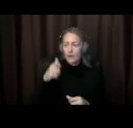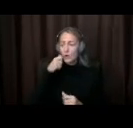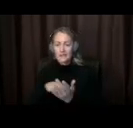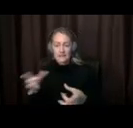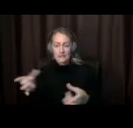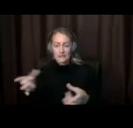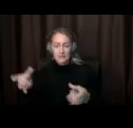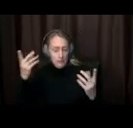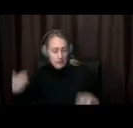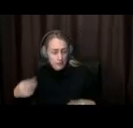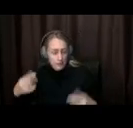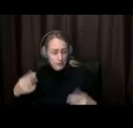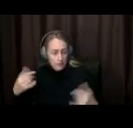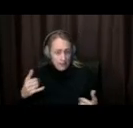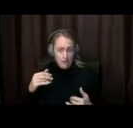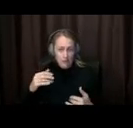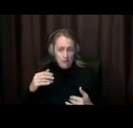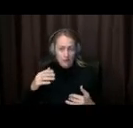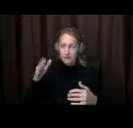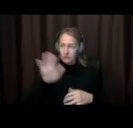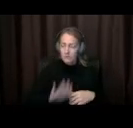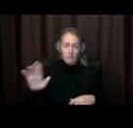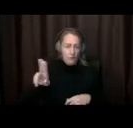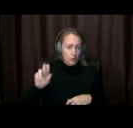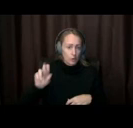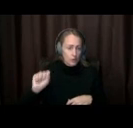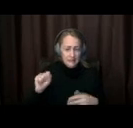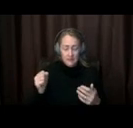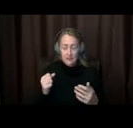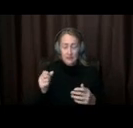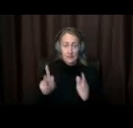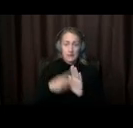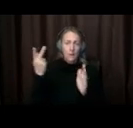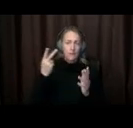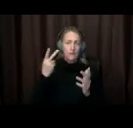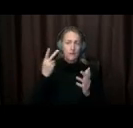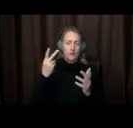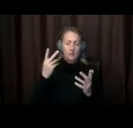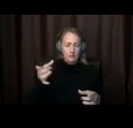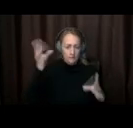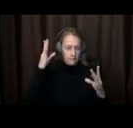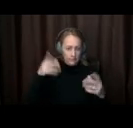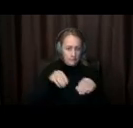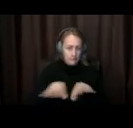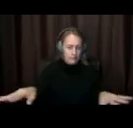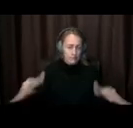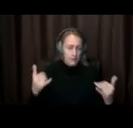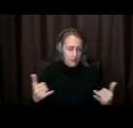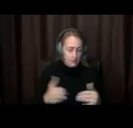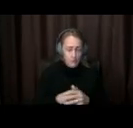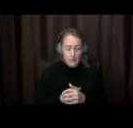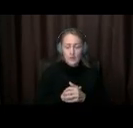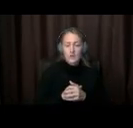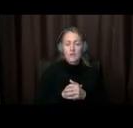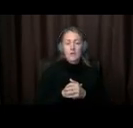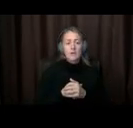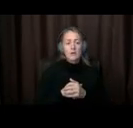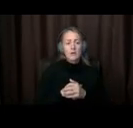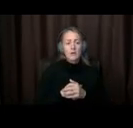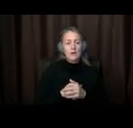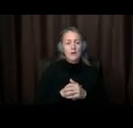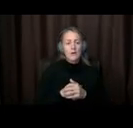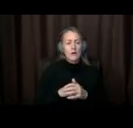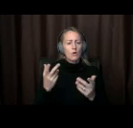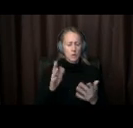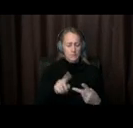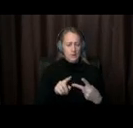America. This dual pandemic. What are you committing to do this year to help ensure that all your students feel like their intersectional identities